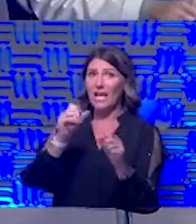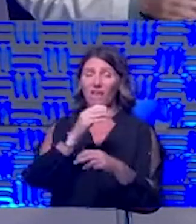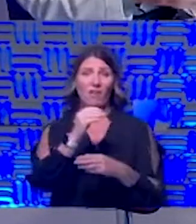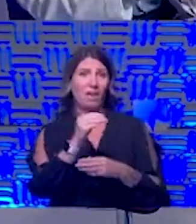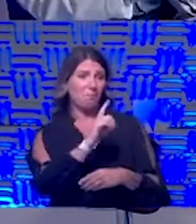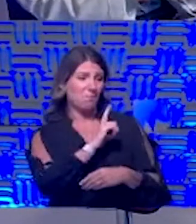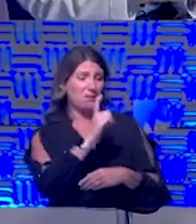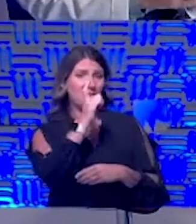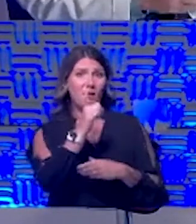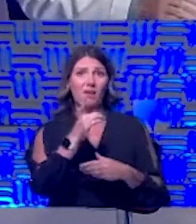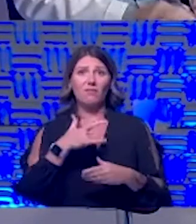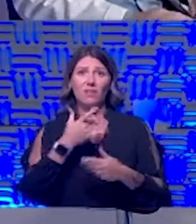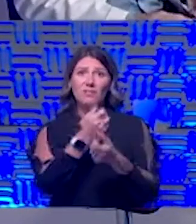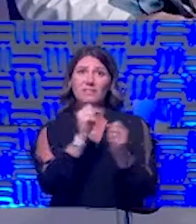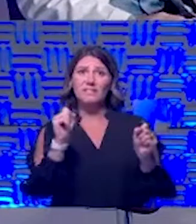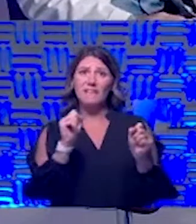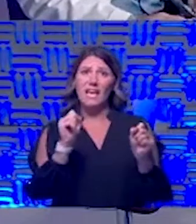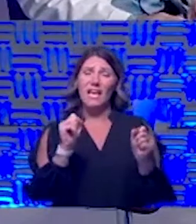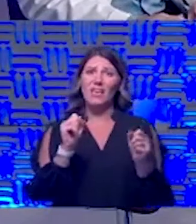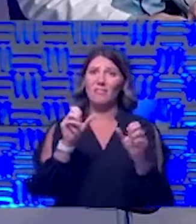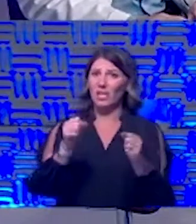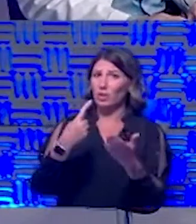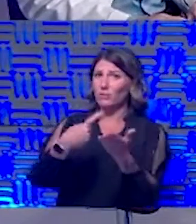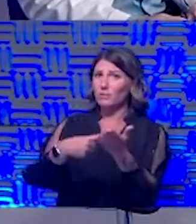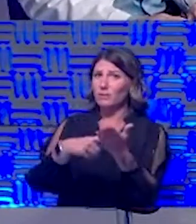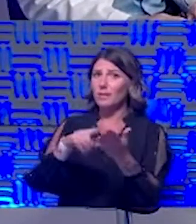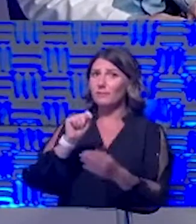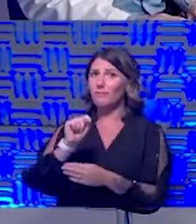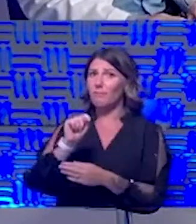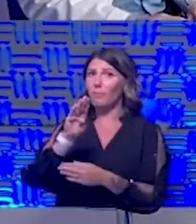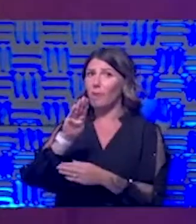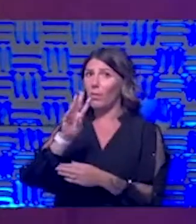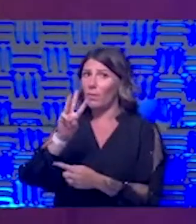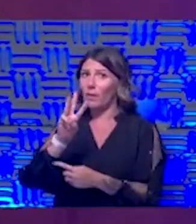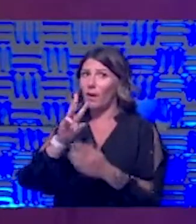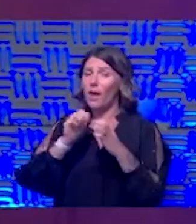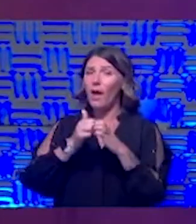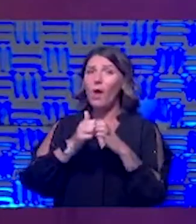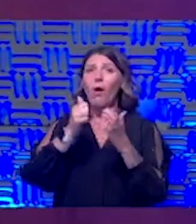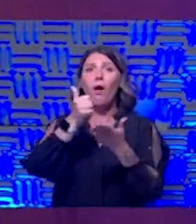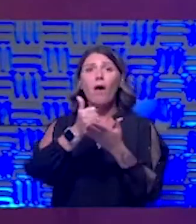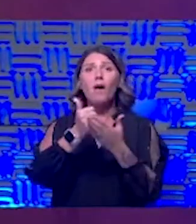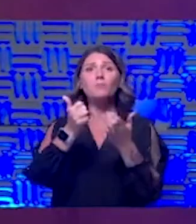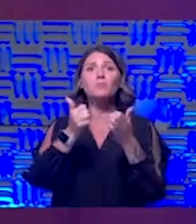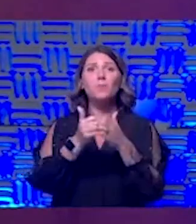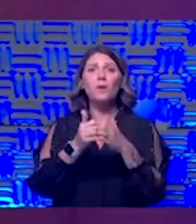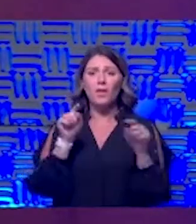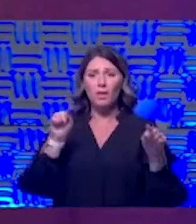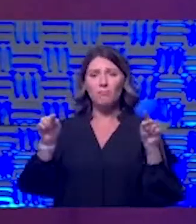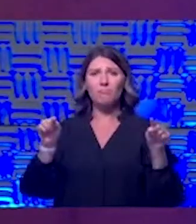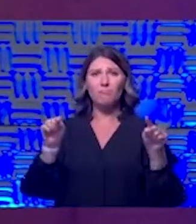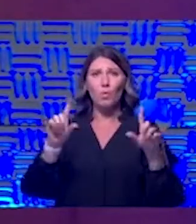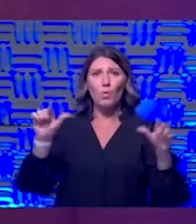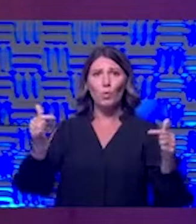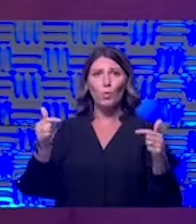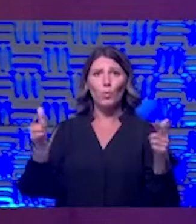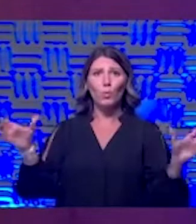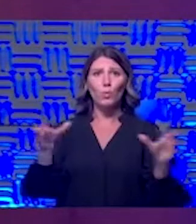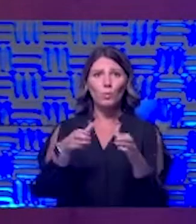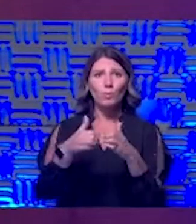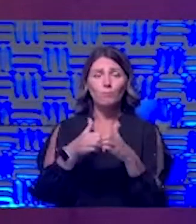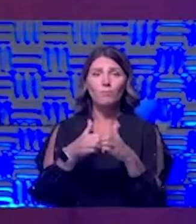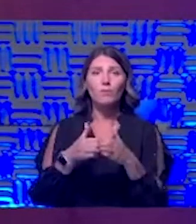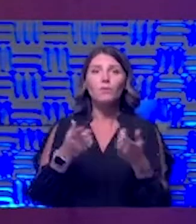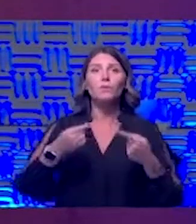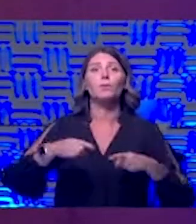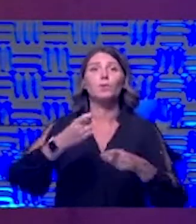in. Talk to us a little bit about how Battle Within can help with that. Sure. So the Battle Within, during the protest, we were